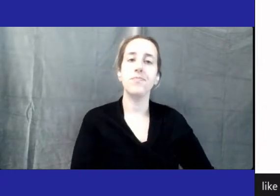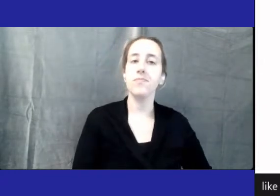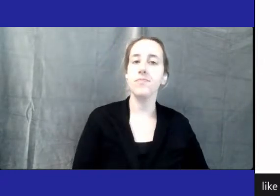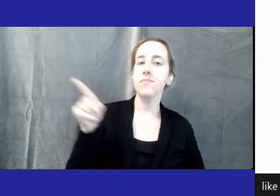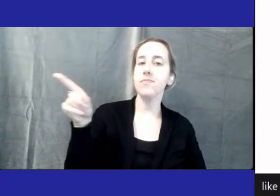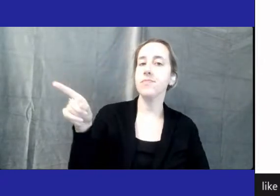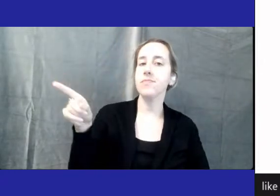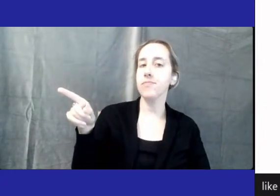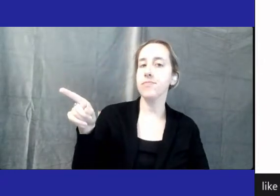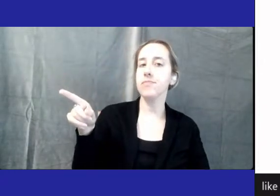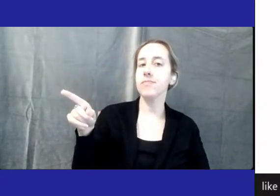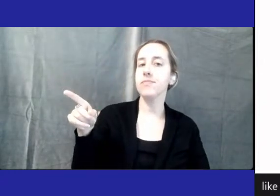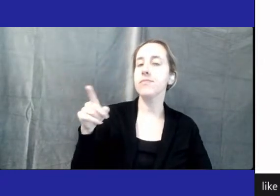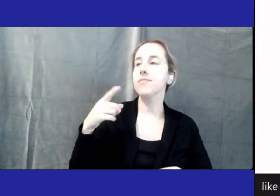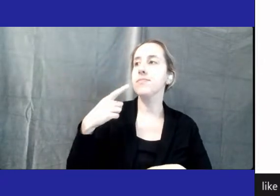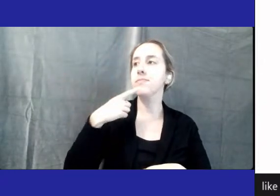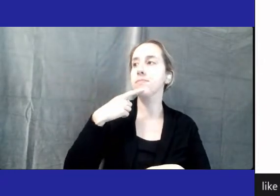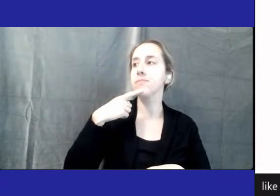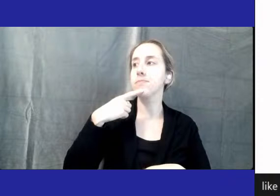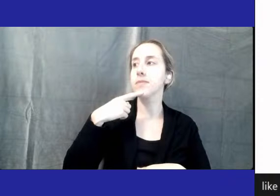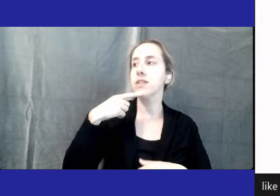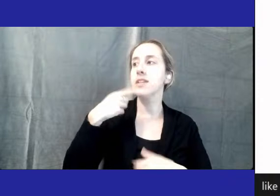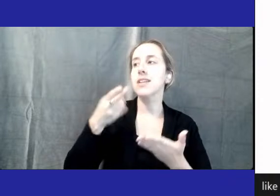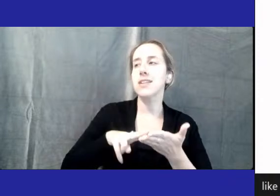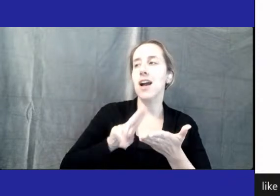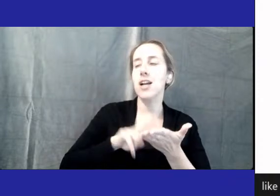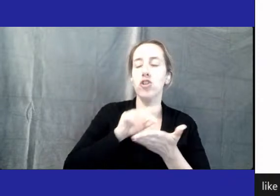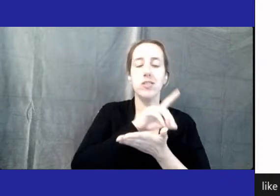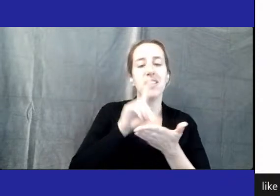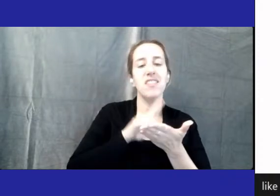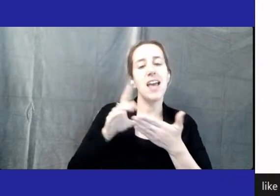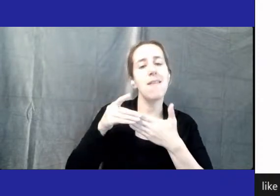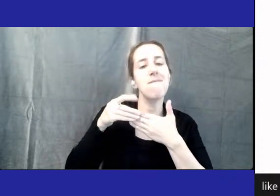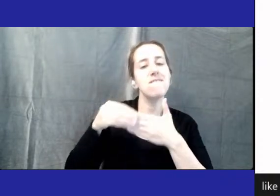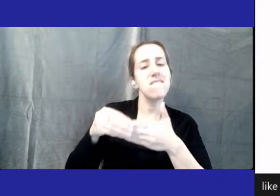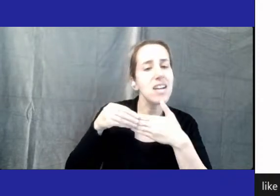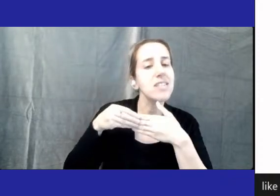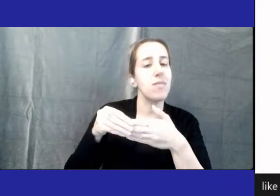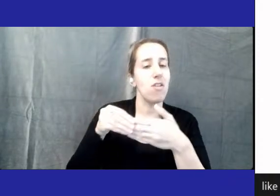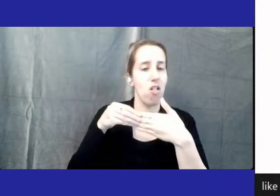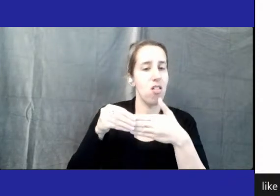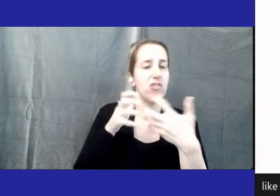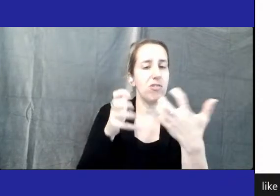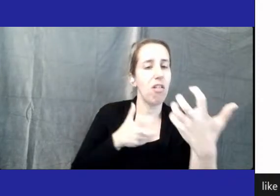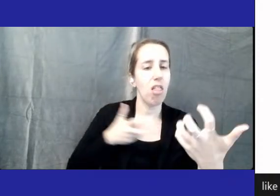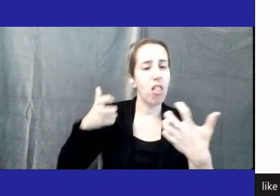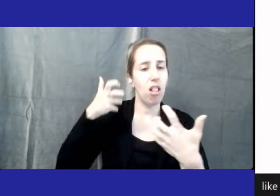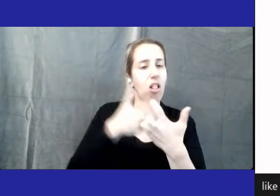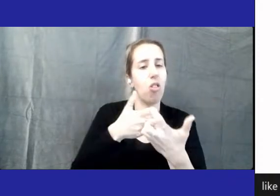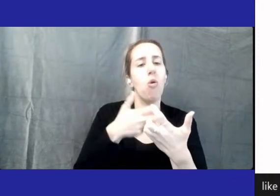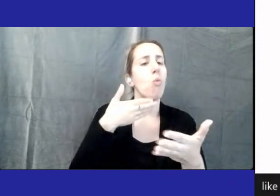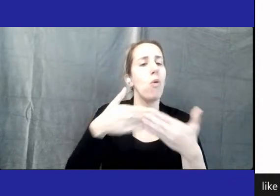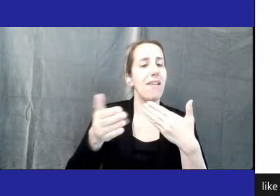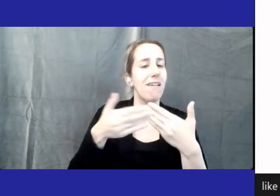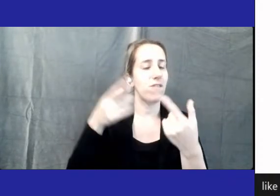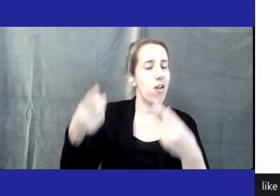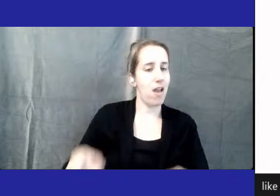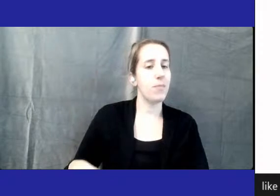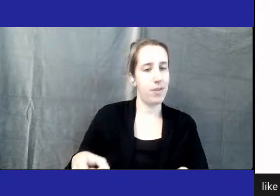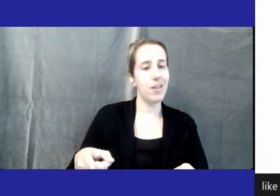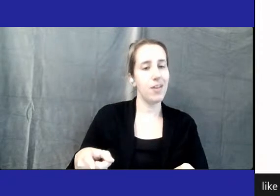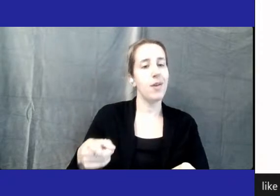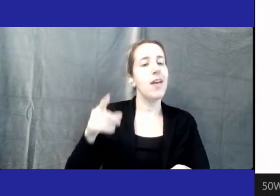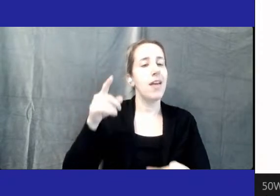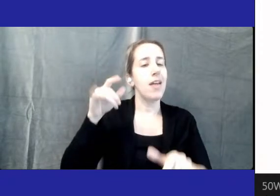flexible manner Exactly. to deal with whatever that is. And Yes. that's why you've created the contract in this way,